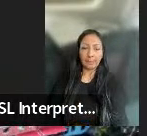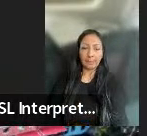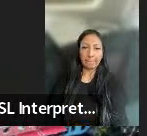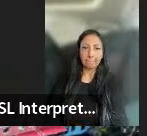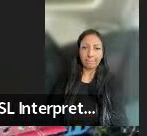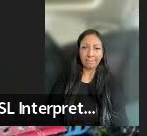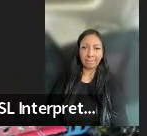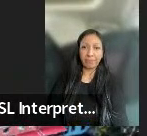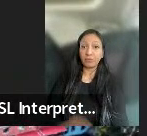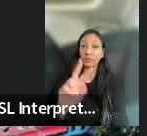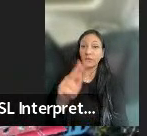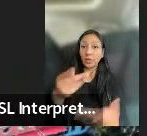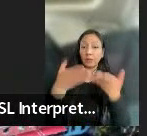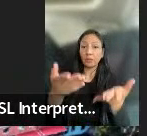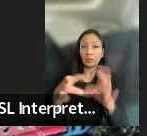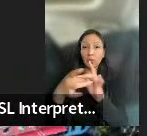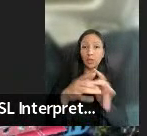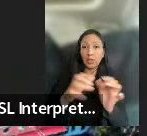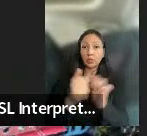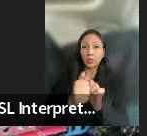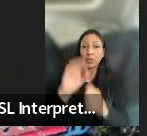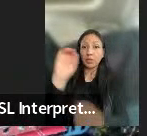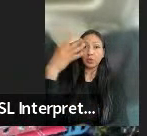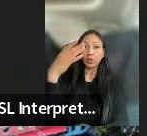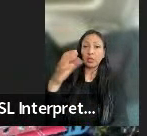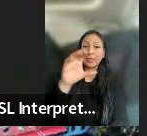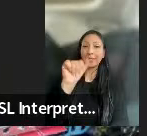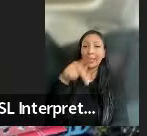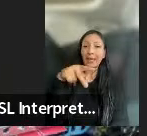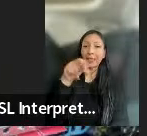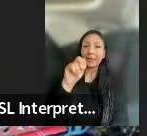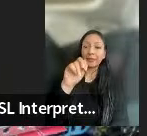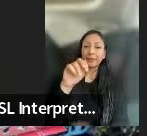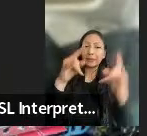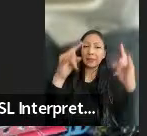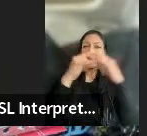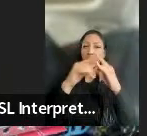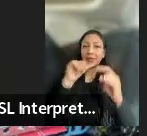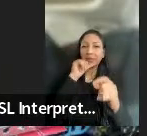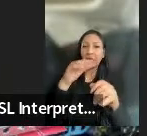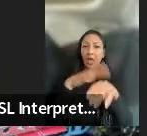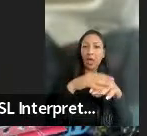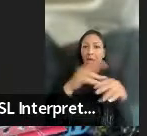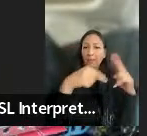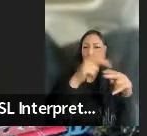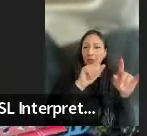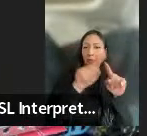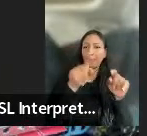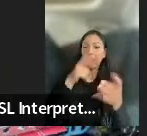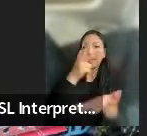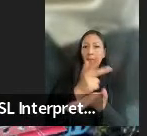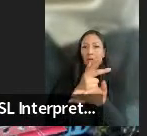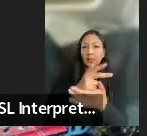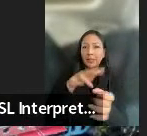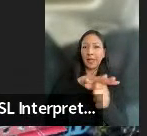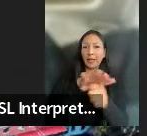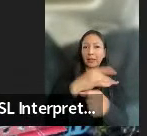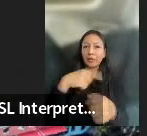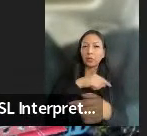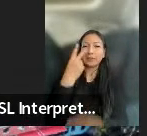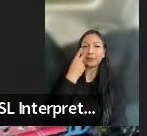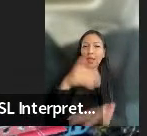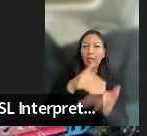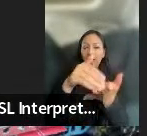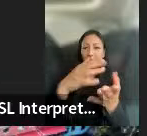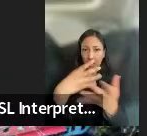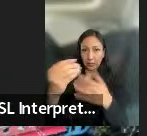The second proposal relates to solar canopies, not on building rooftops, but over parking areas. This is something that we've seen a lot outside of